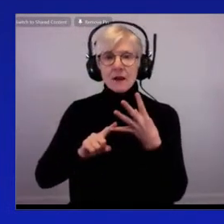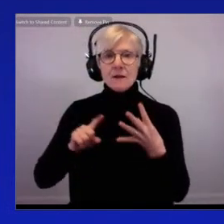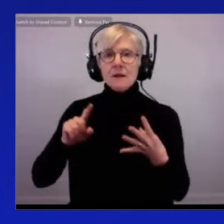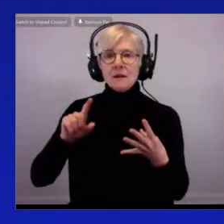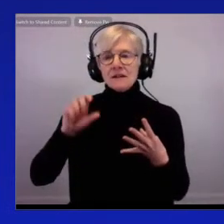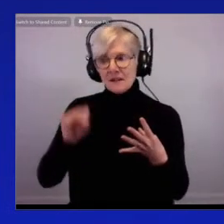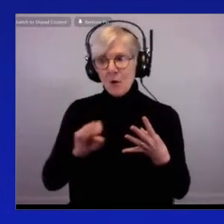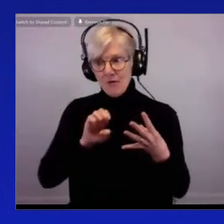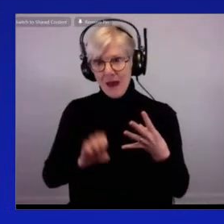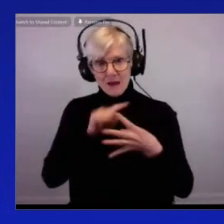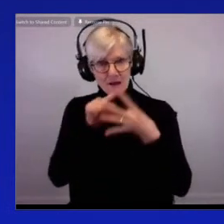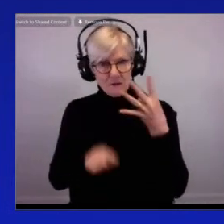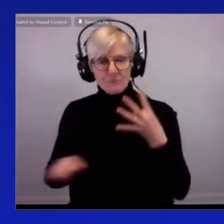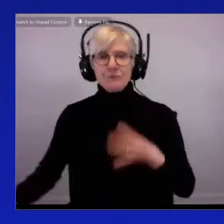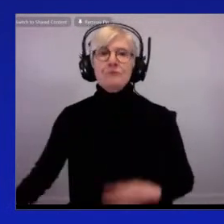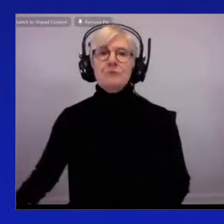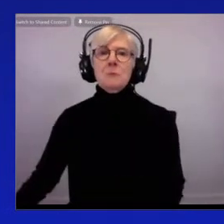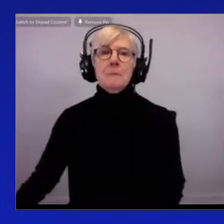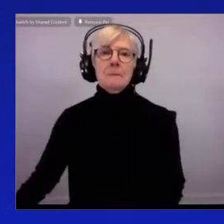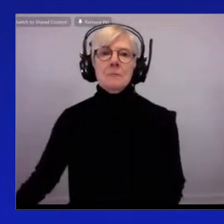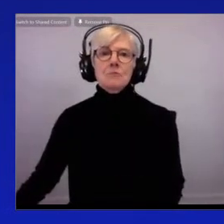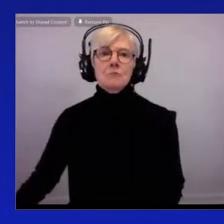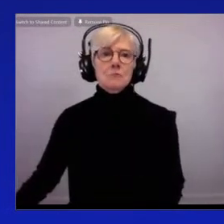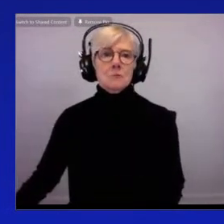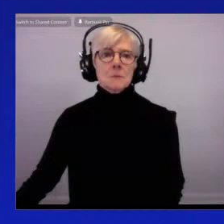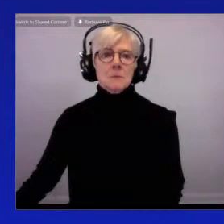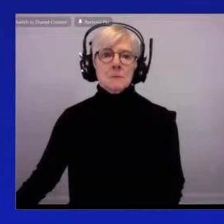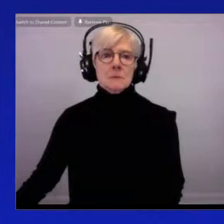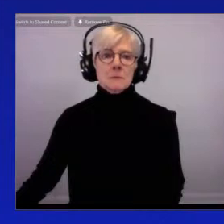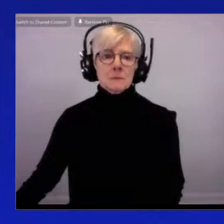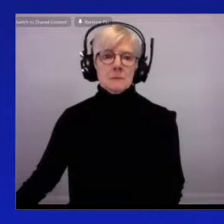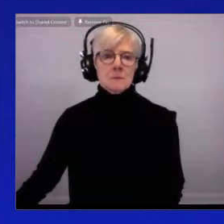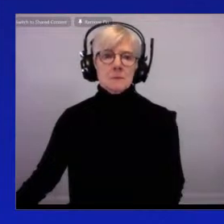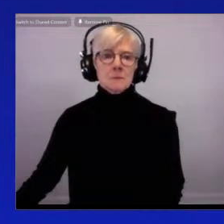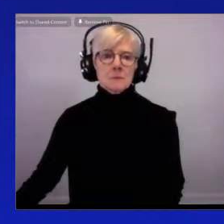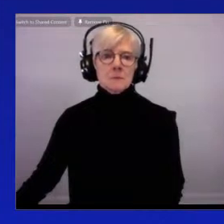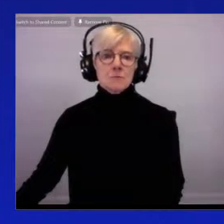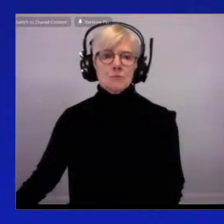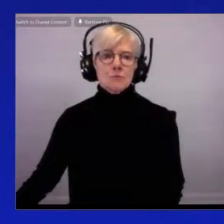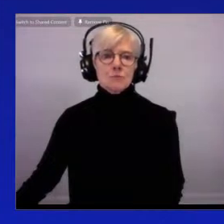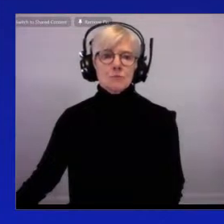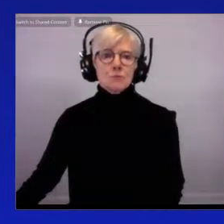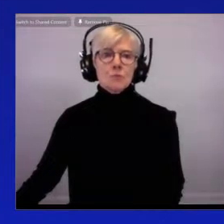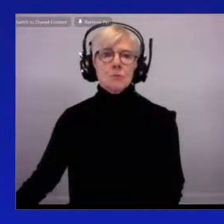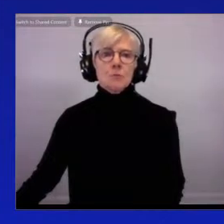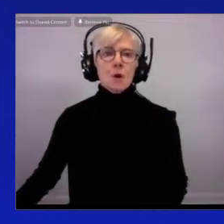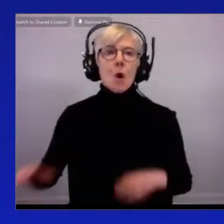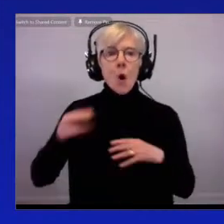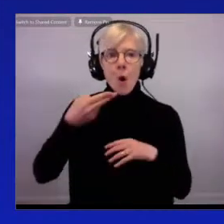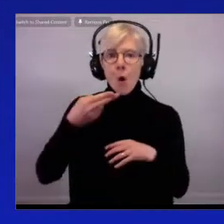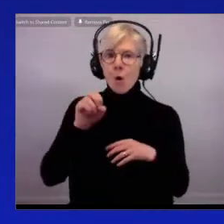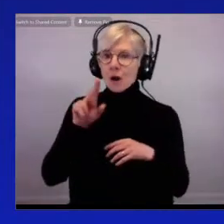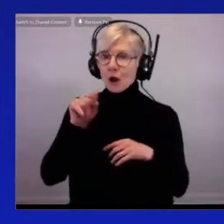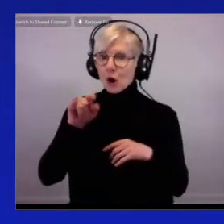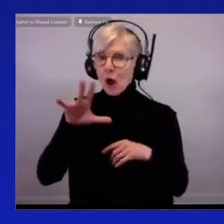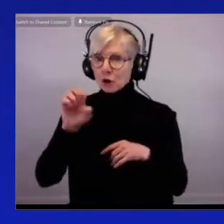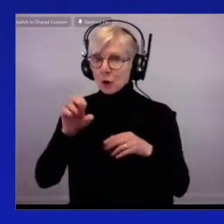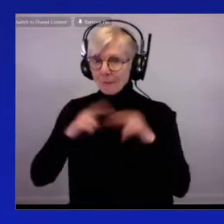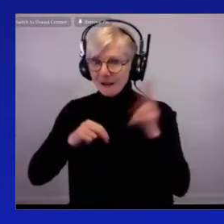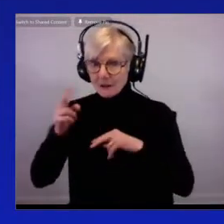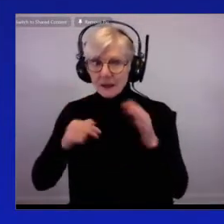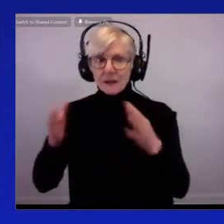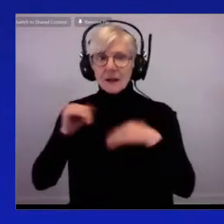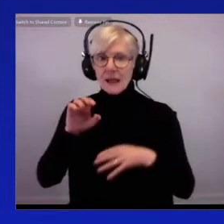End. We've also established a facilities working group to identify 3 additional locations for community clinics, understanding that